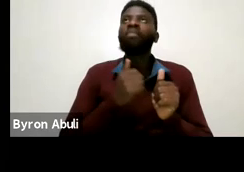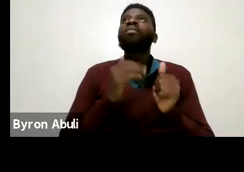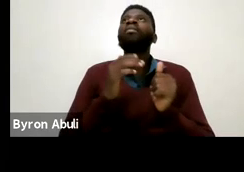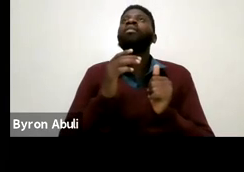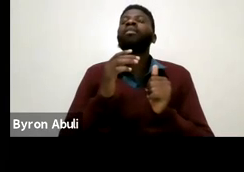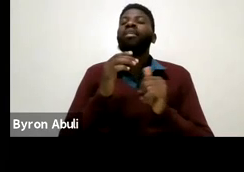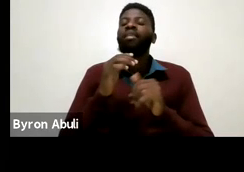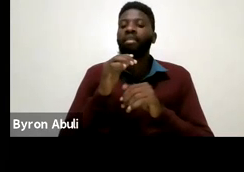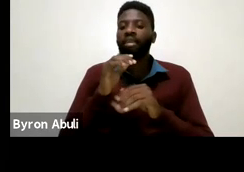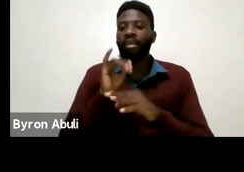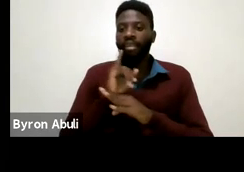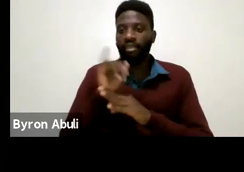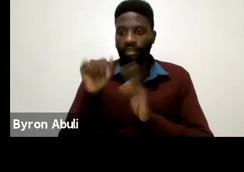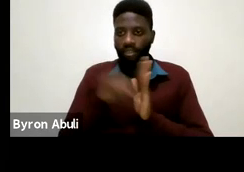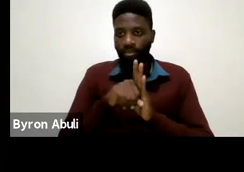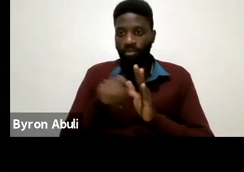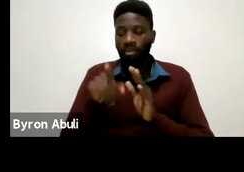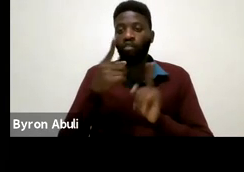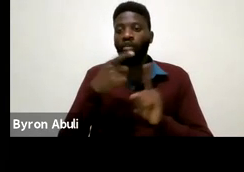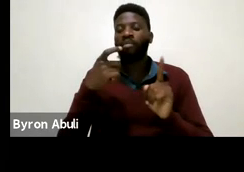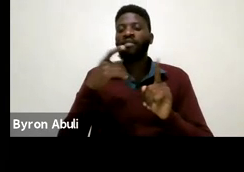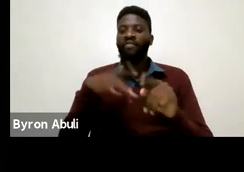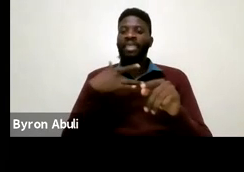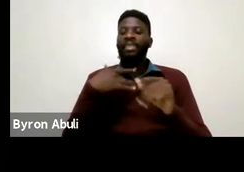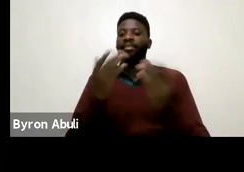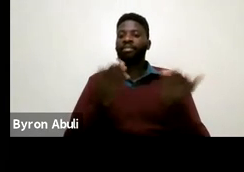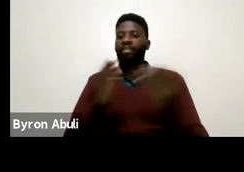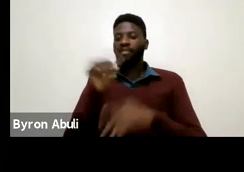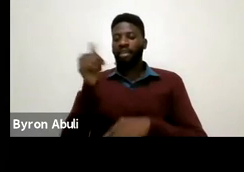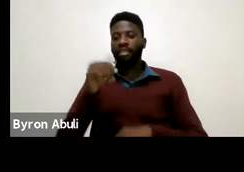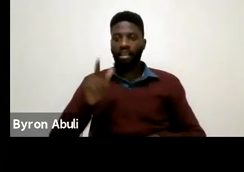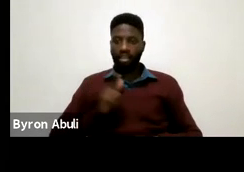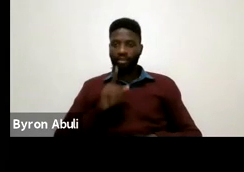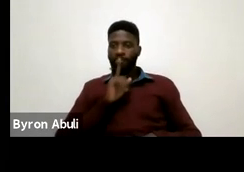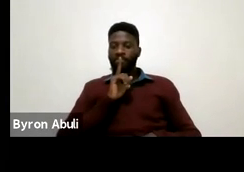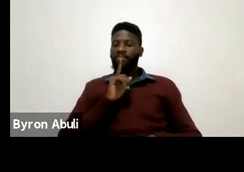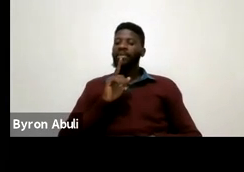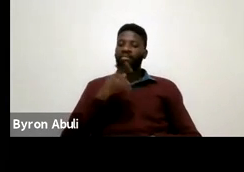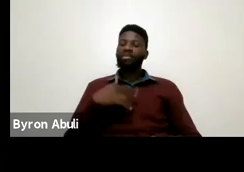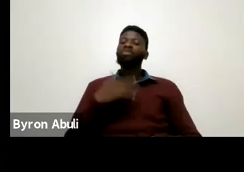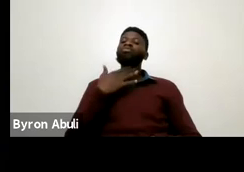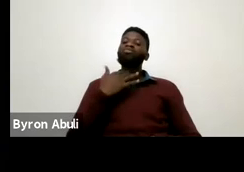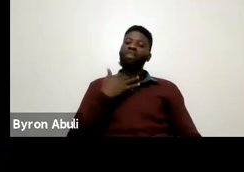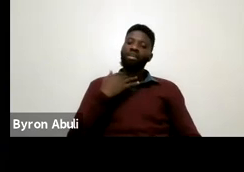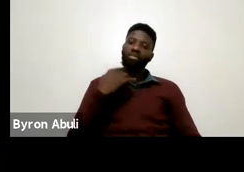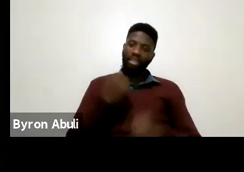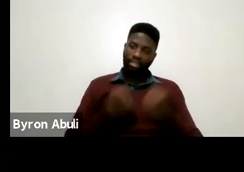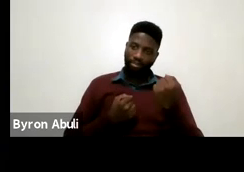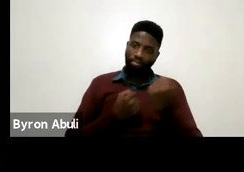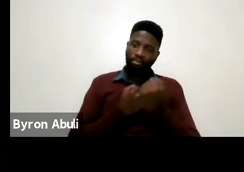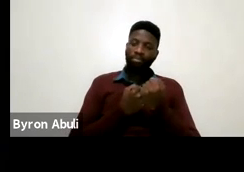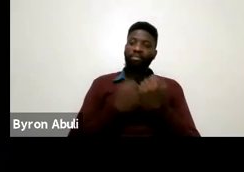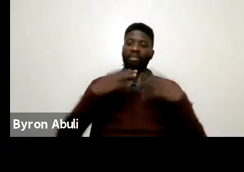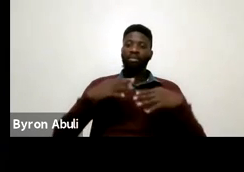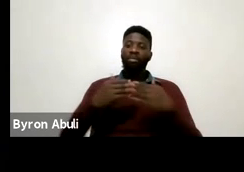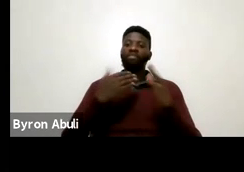a spirit to serve others. I liked the lady who said, inspiring before you expire. But if you are the one who want to expire before you